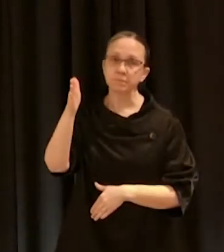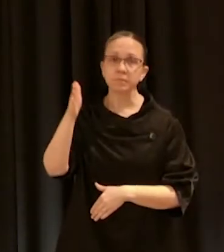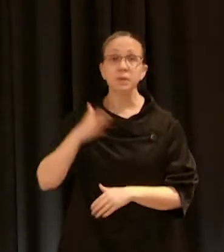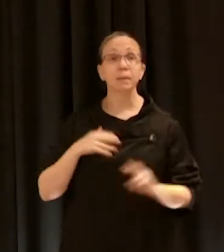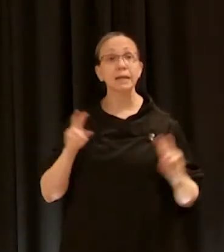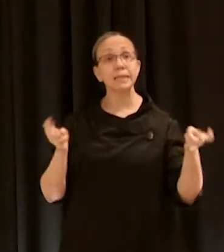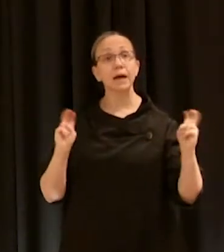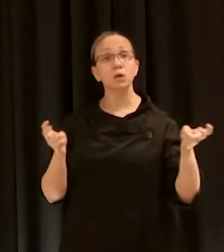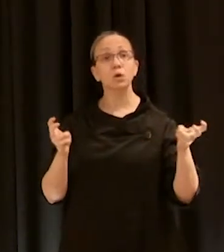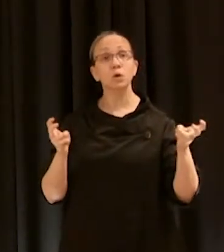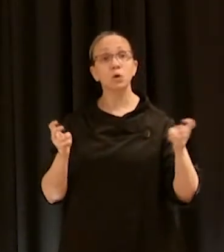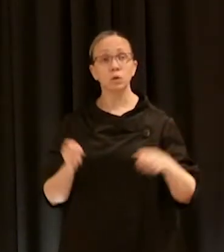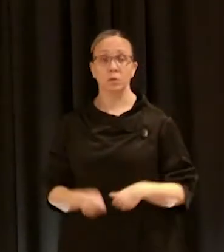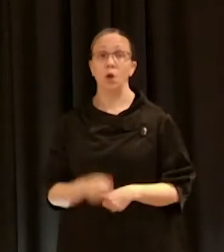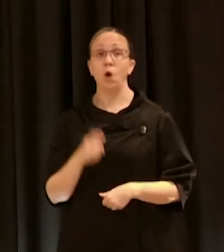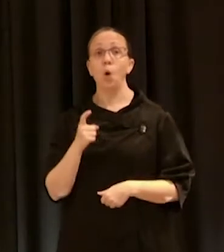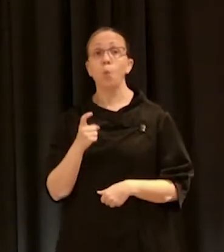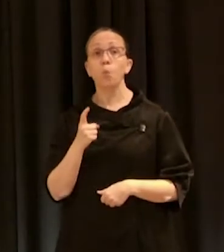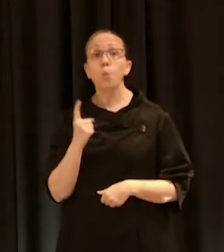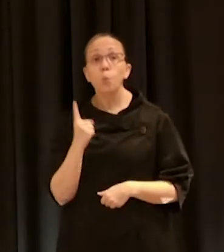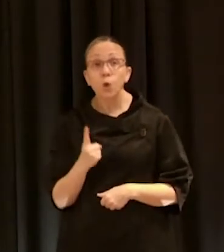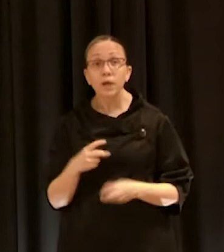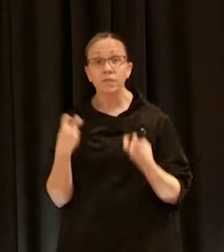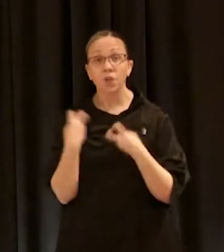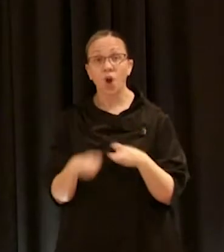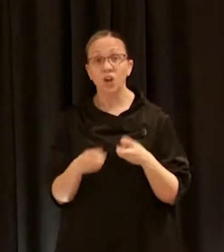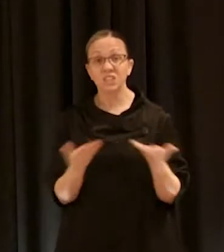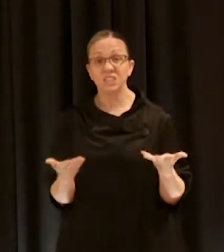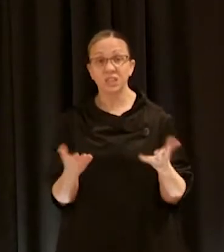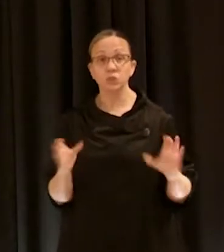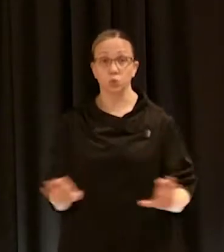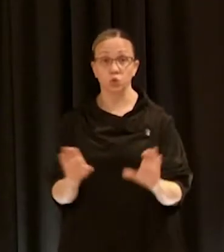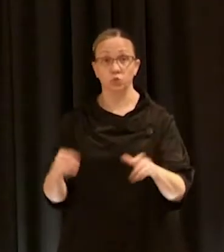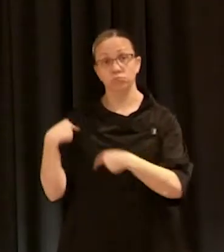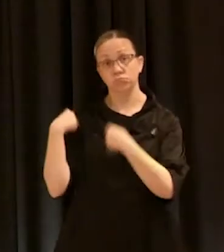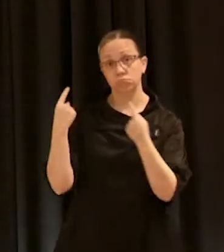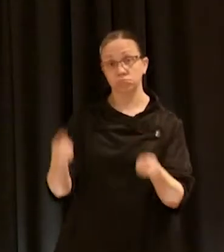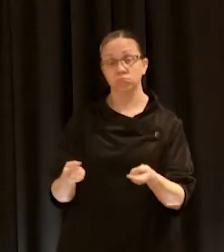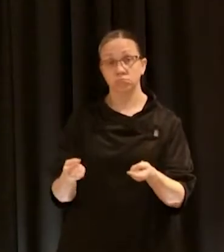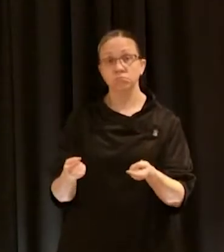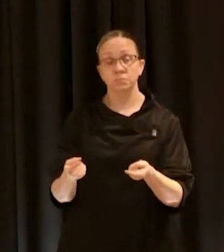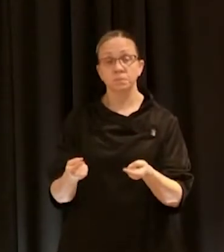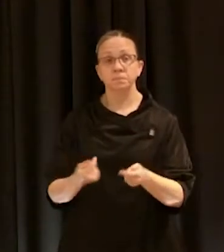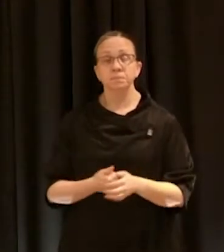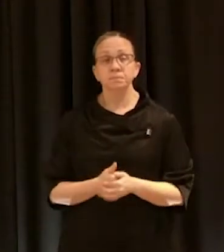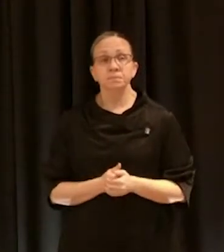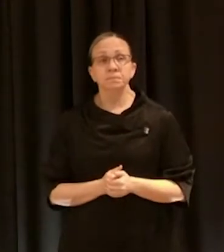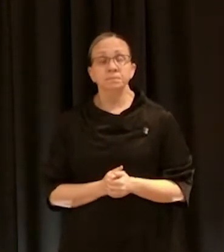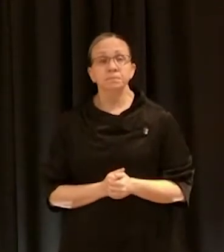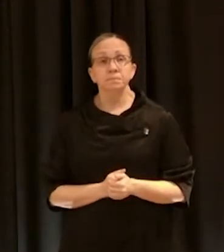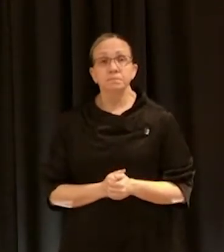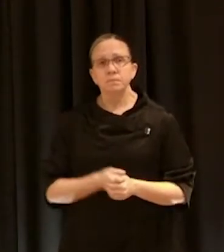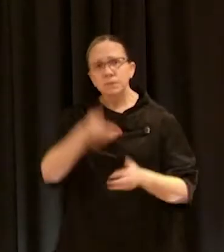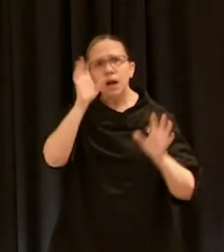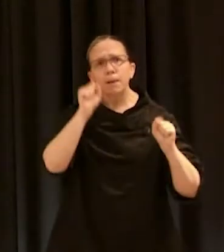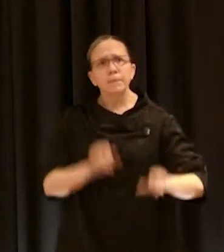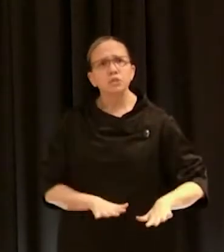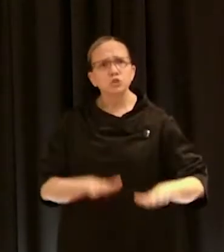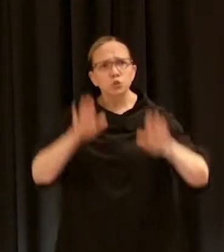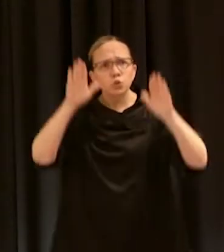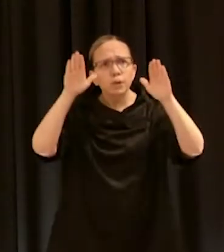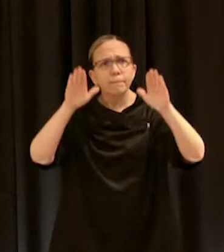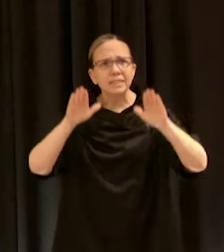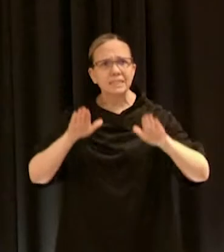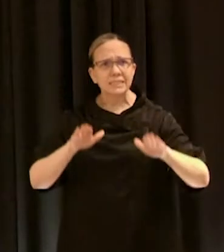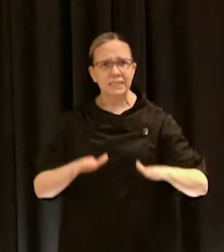My title is, one of the hardest things you will ever do. One of the hardest things you will ever do. God bless you. You